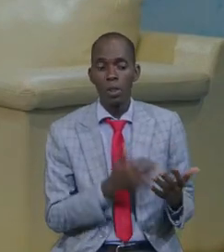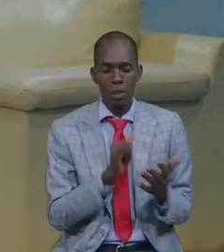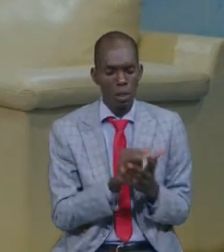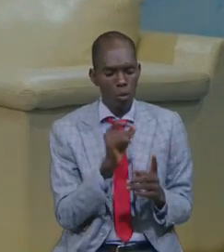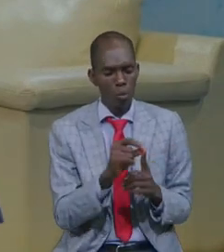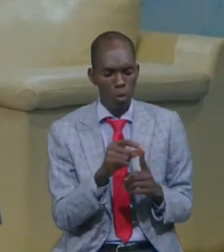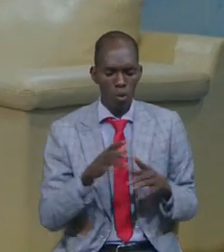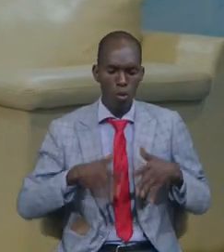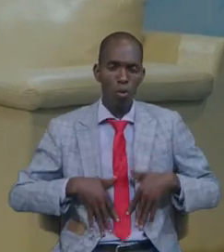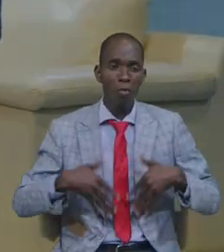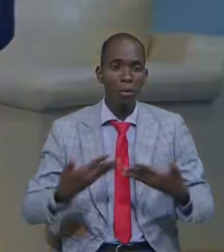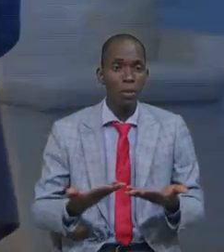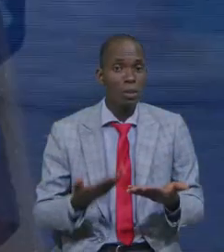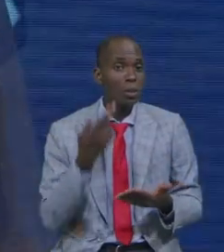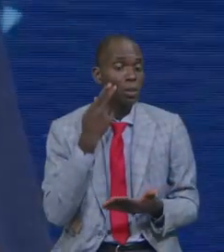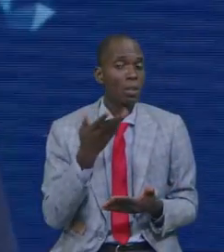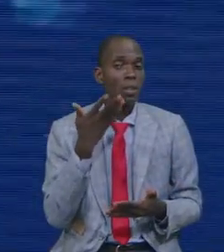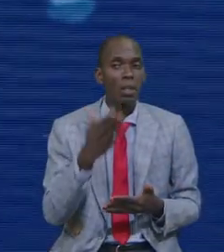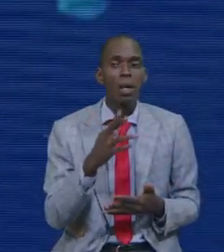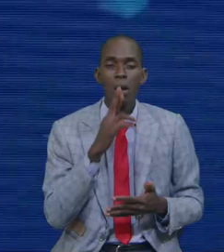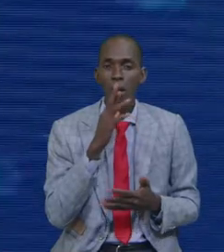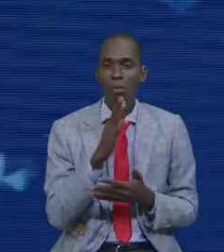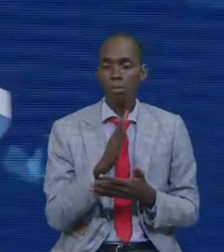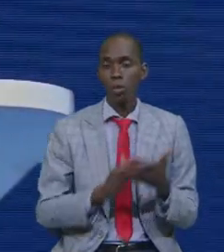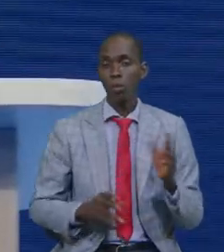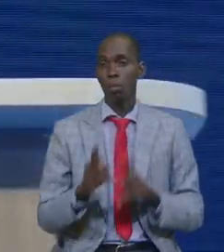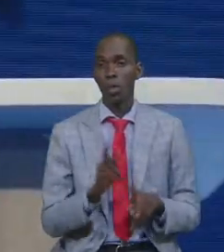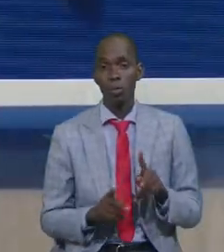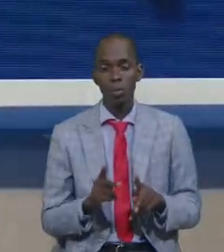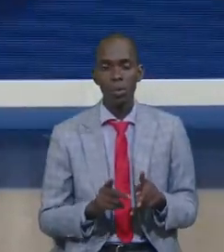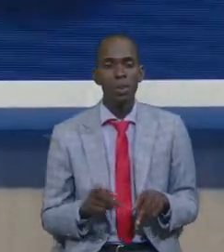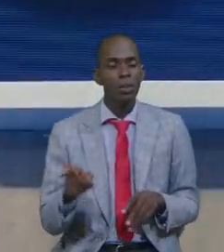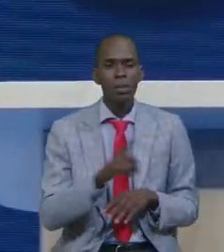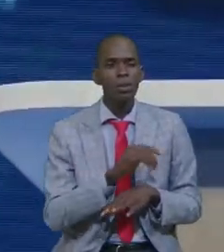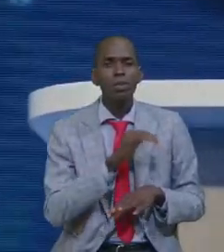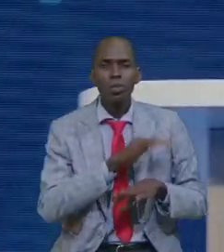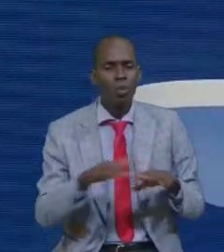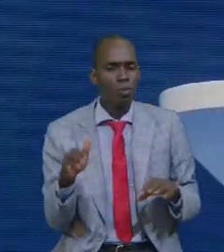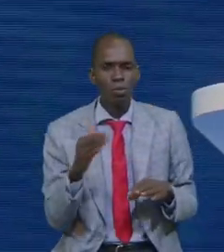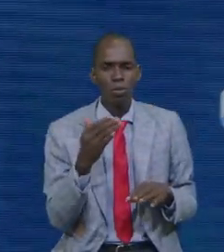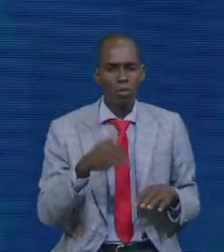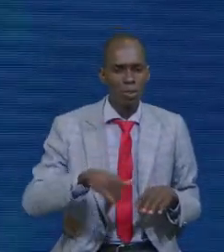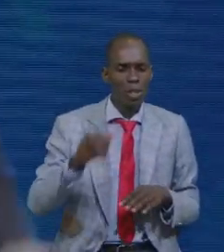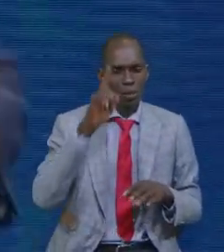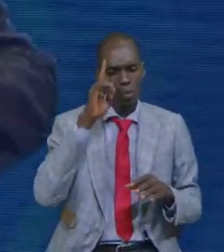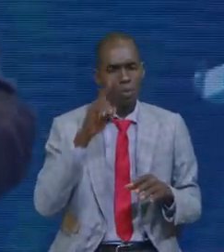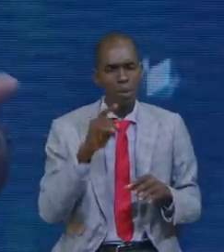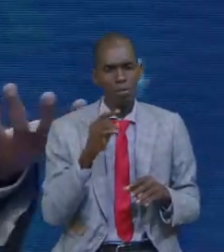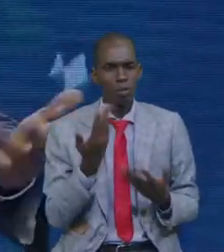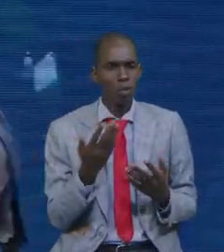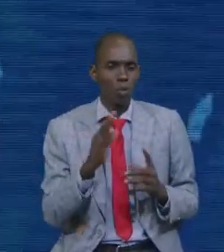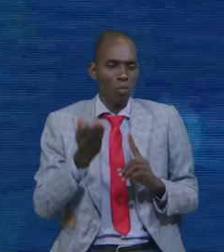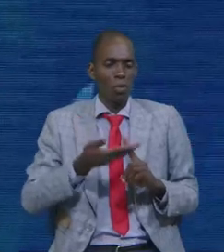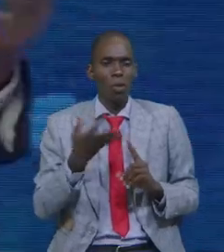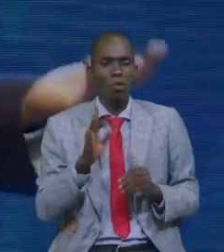confession, there are people, they are not convicted of anything, but